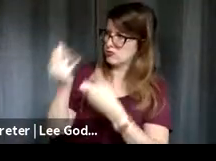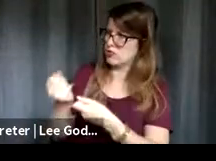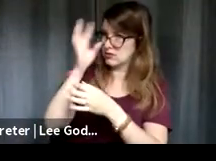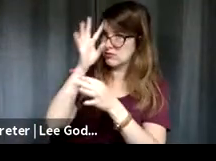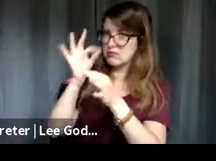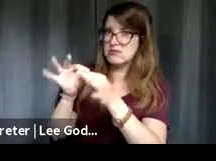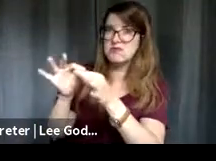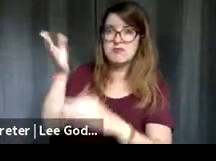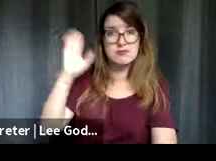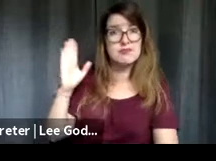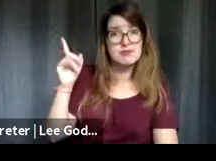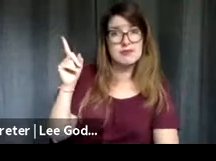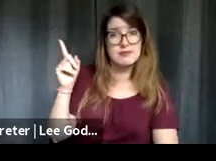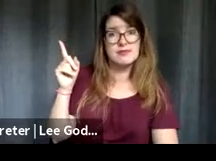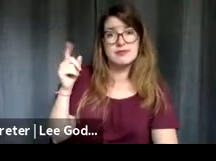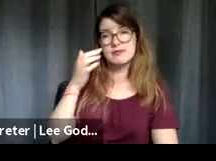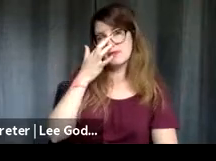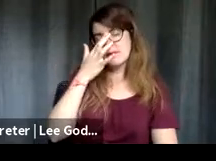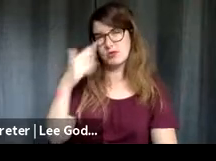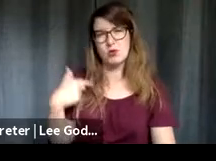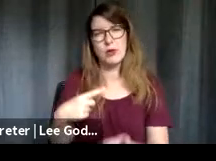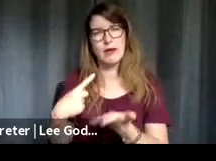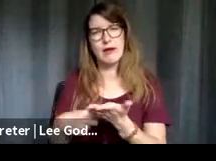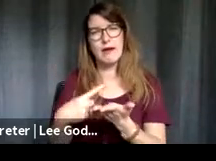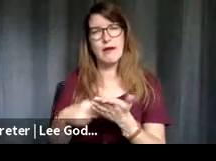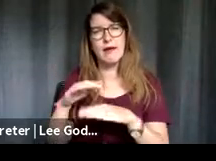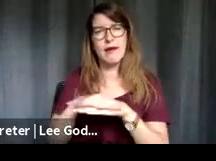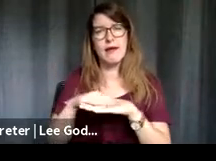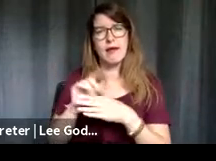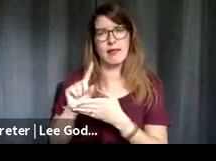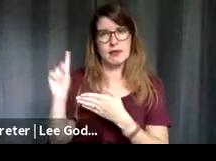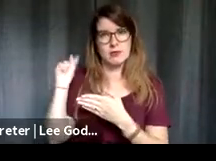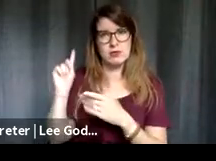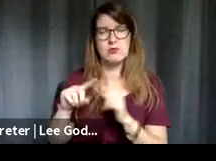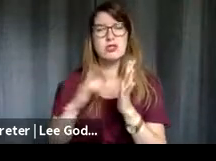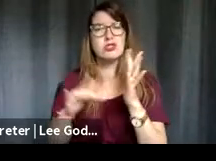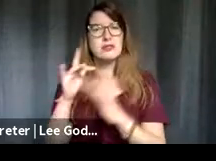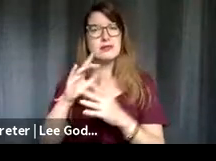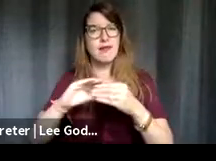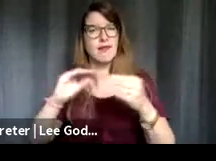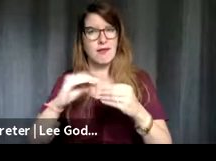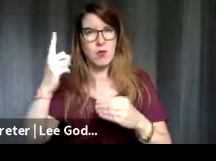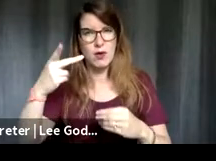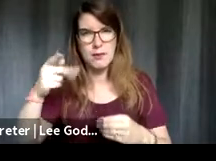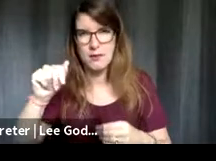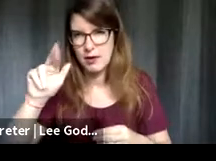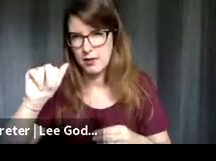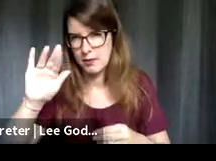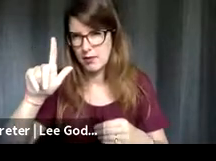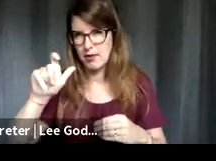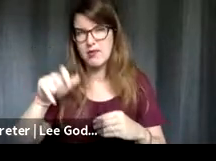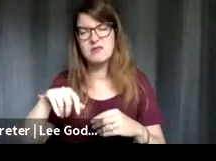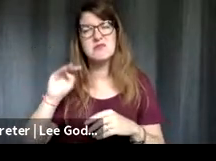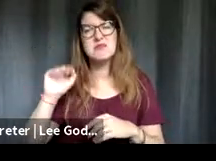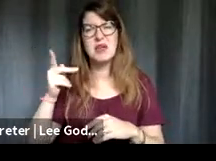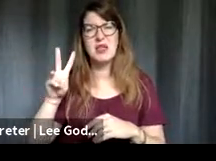God. So we've talked about this the last week, but Jesus tells a parable in Matthew 25. I'd encourage